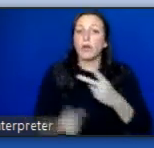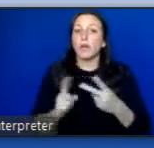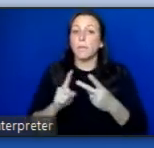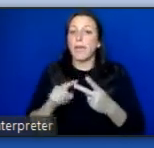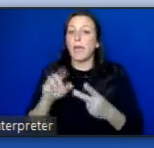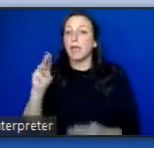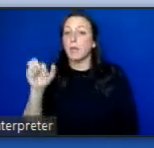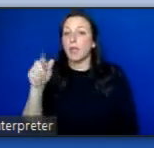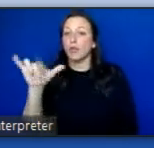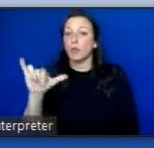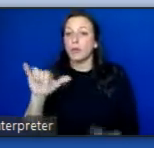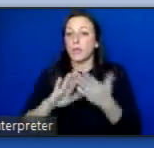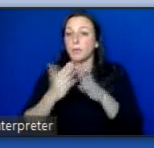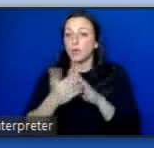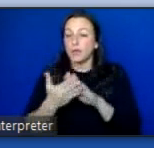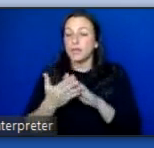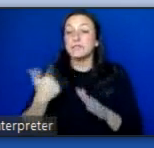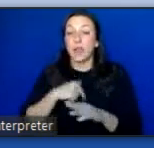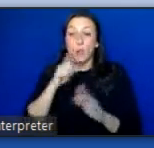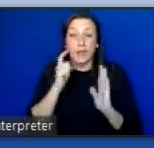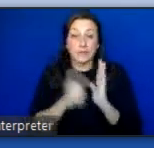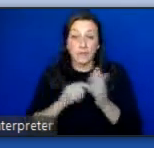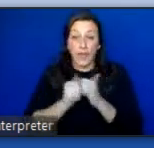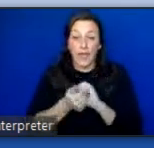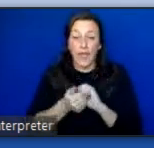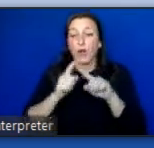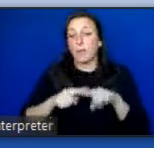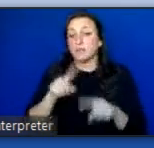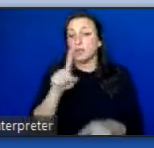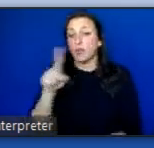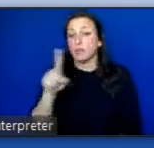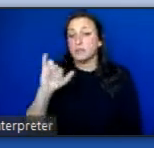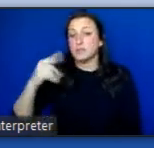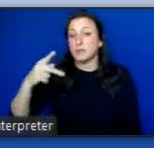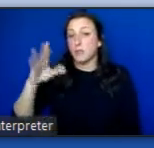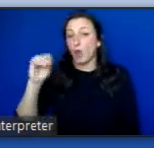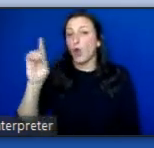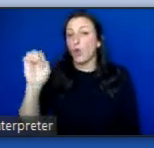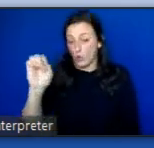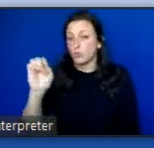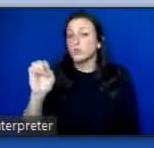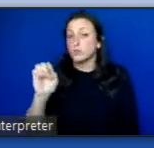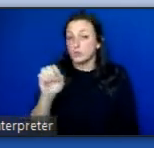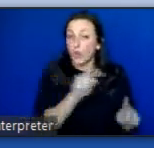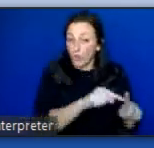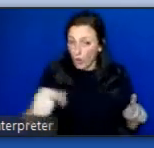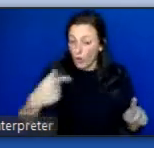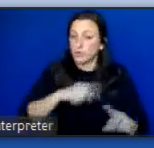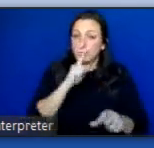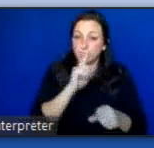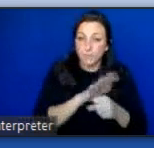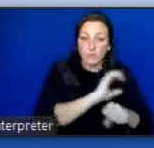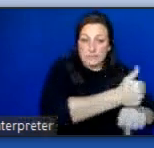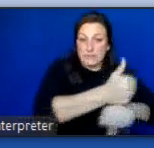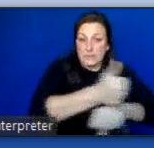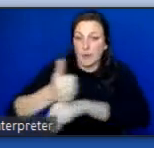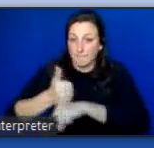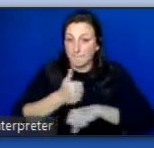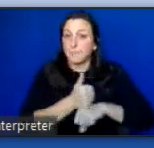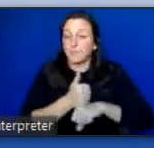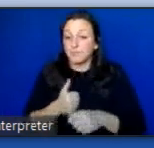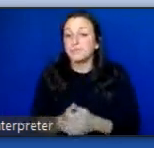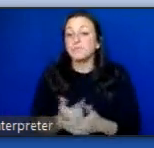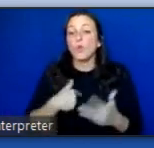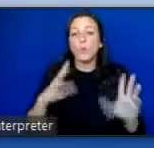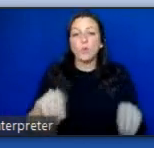And the zip codes are how we identify these locations. We expect providers to administer the vaccine to any eligible